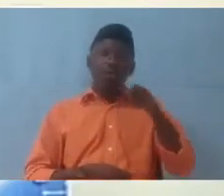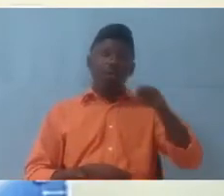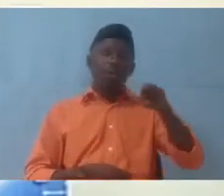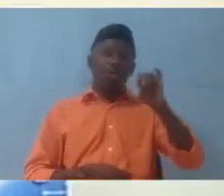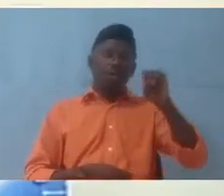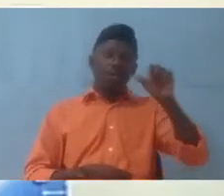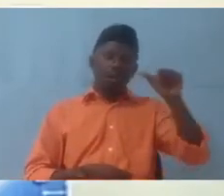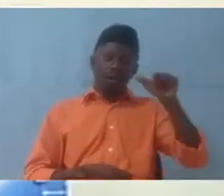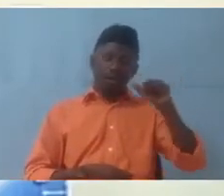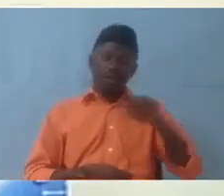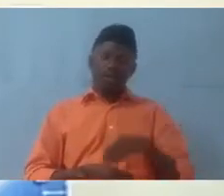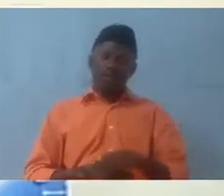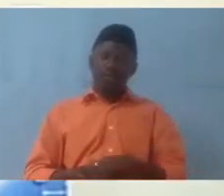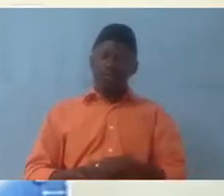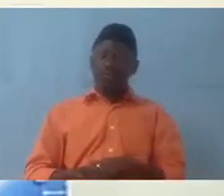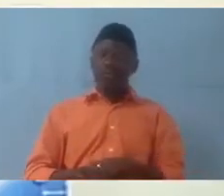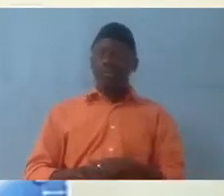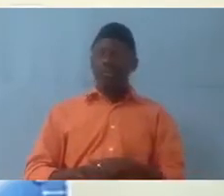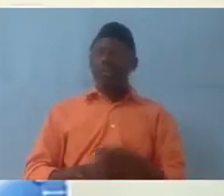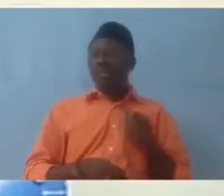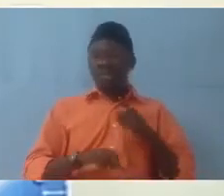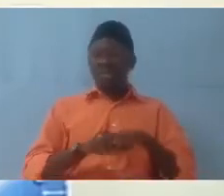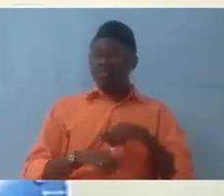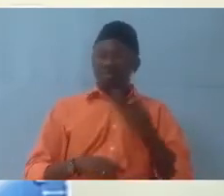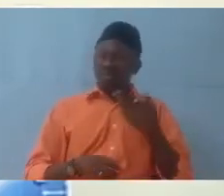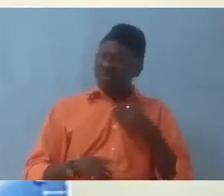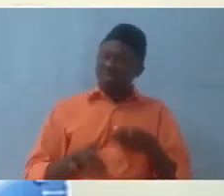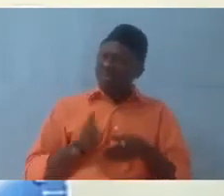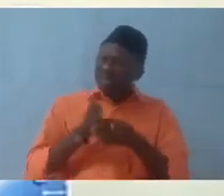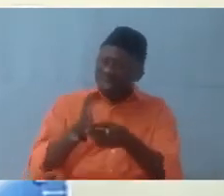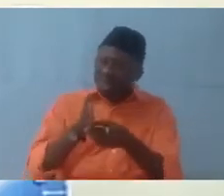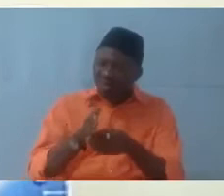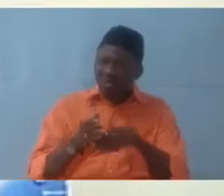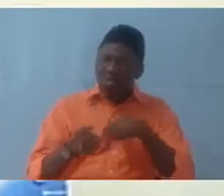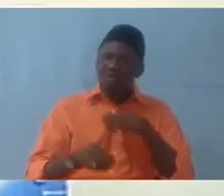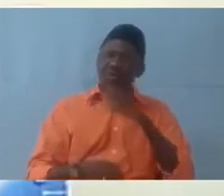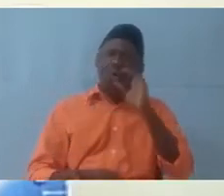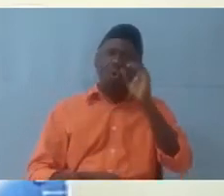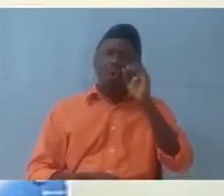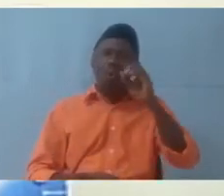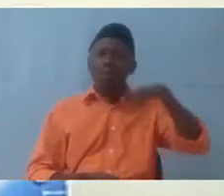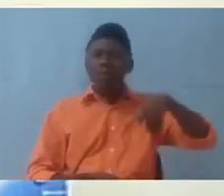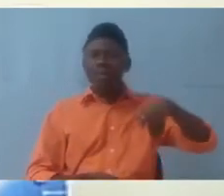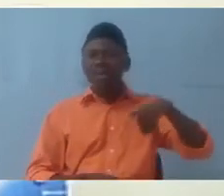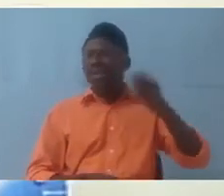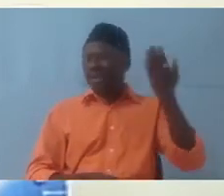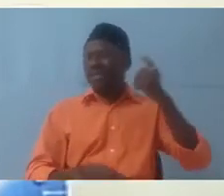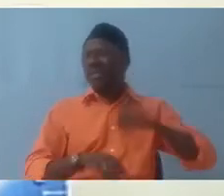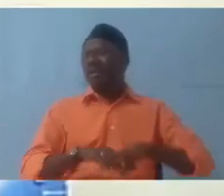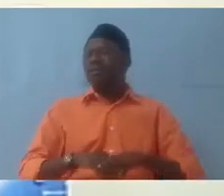Either overseeing or being the director of operations at the time. Ne ben